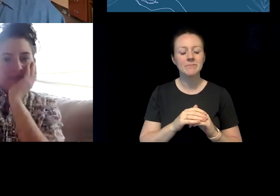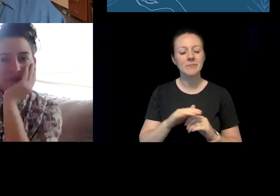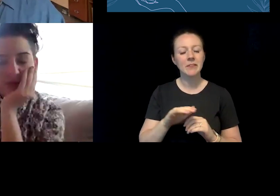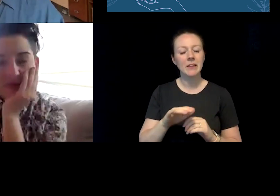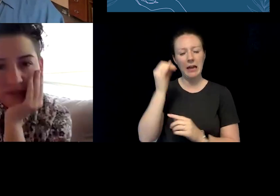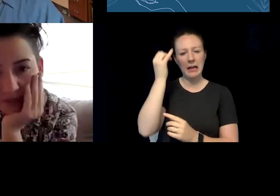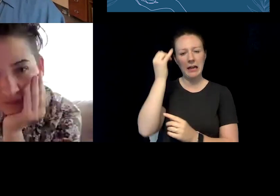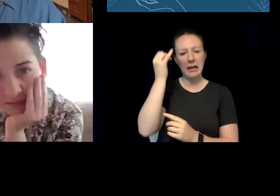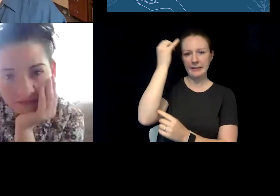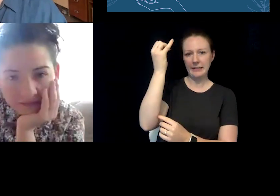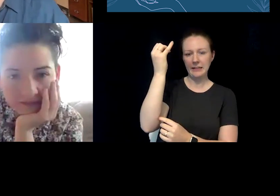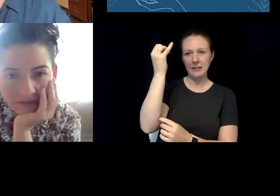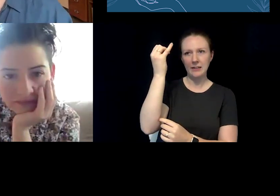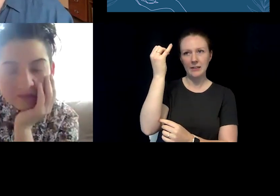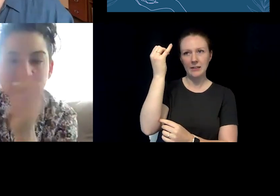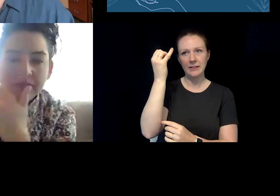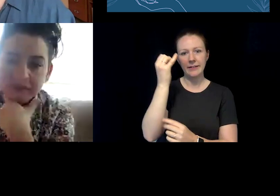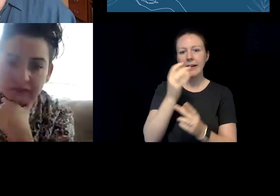that CARE